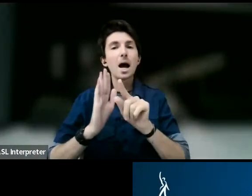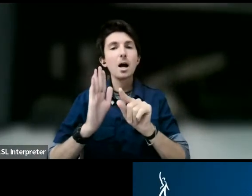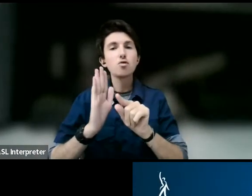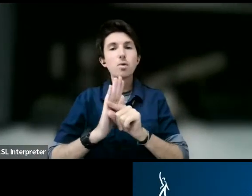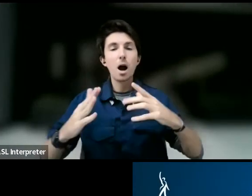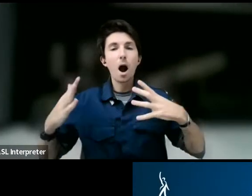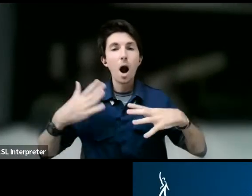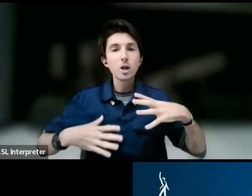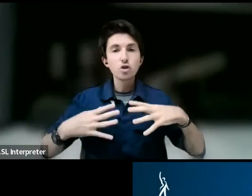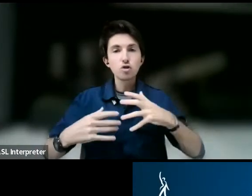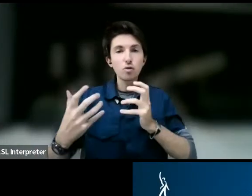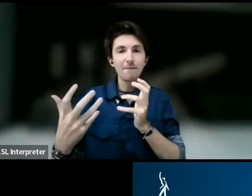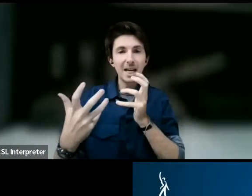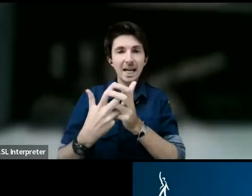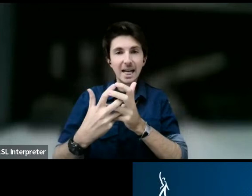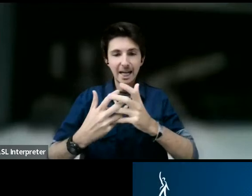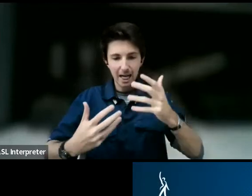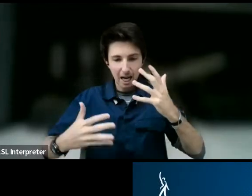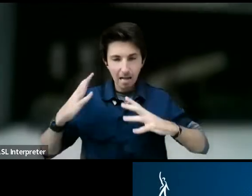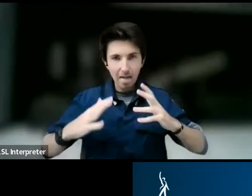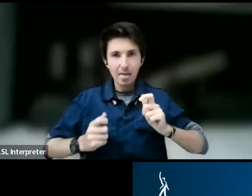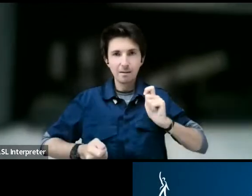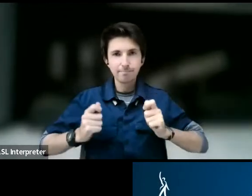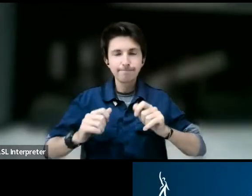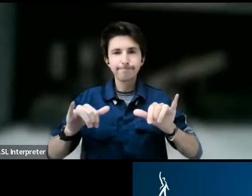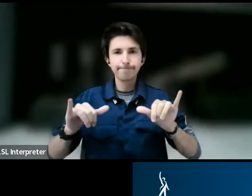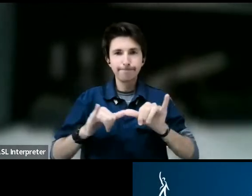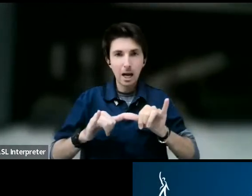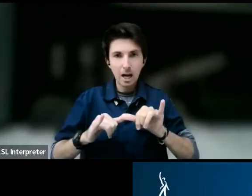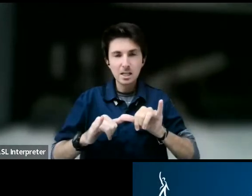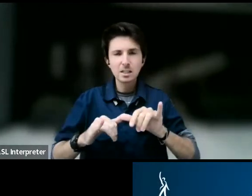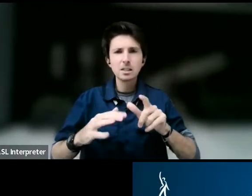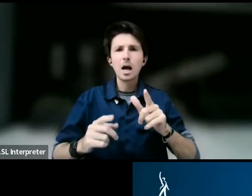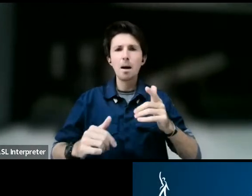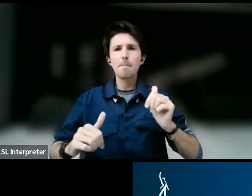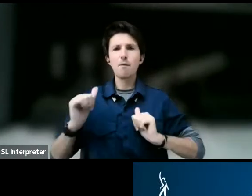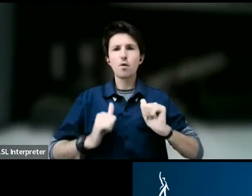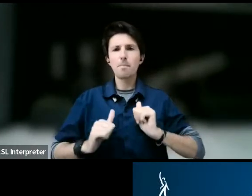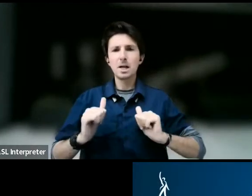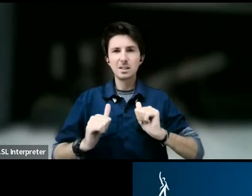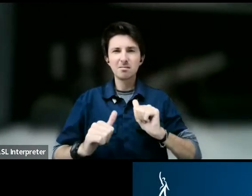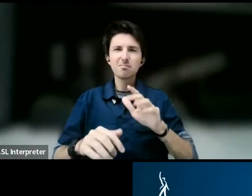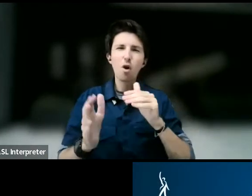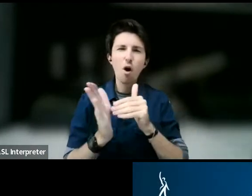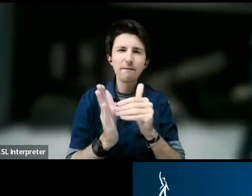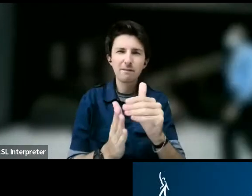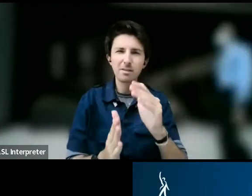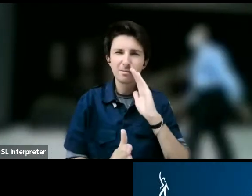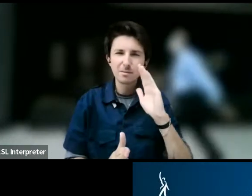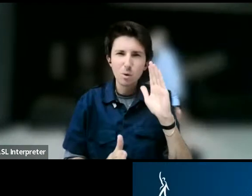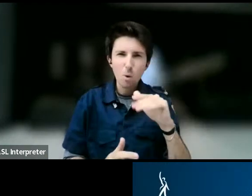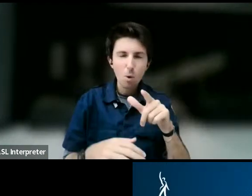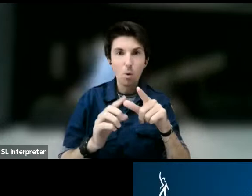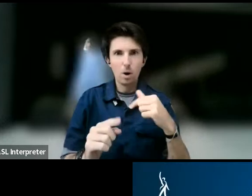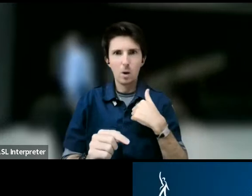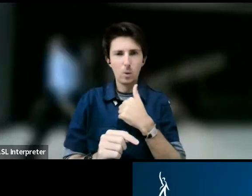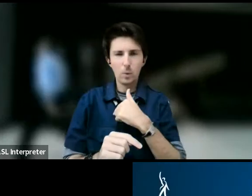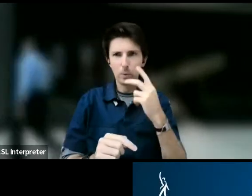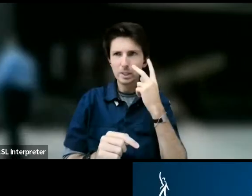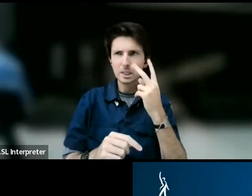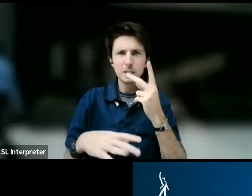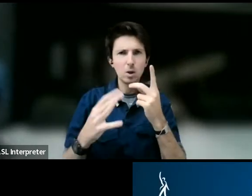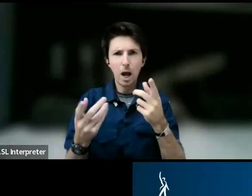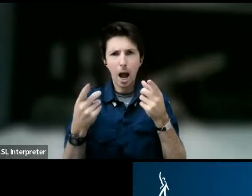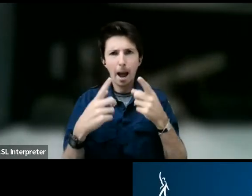allowances. When we're working as background performers, what we're wearing so often sets the tone for what's happening in the scene. If a